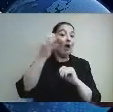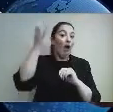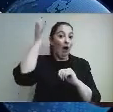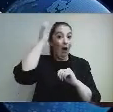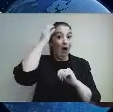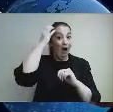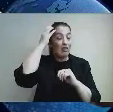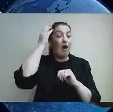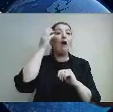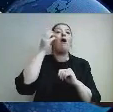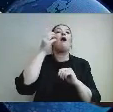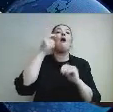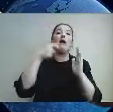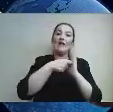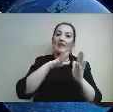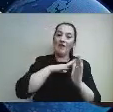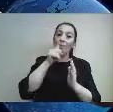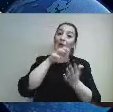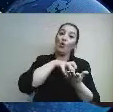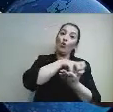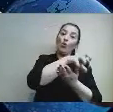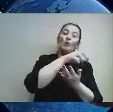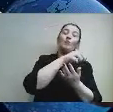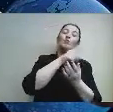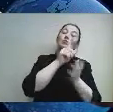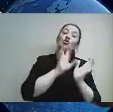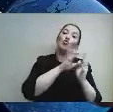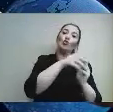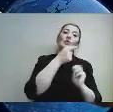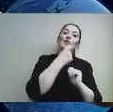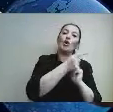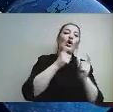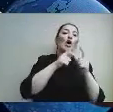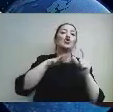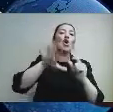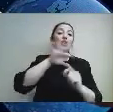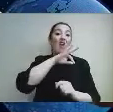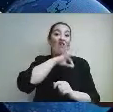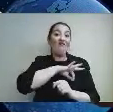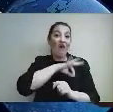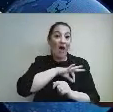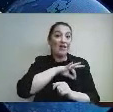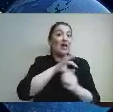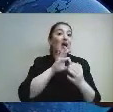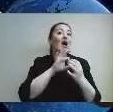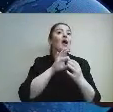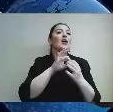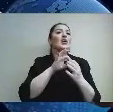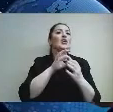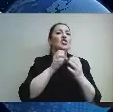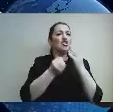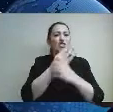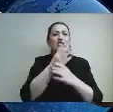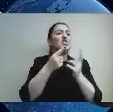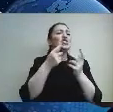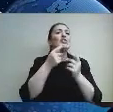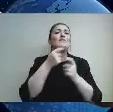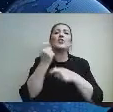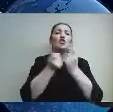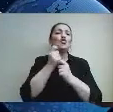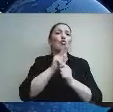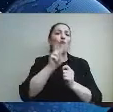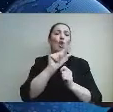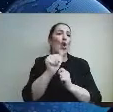social benefit regardless of which model you use, just actually create it. But a